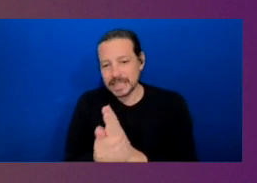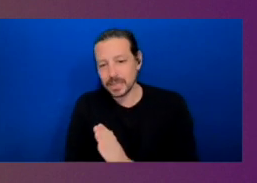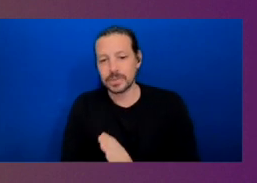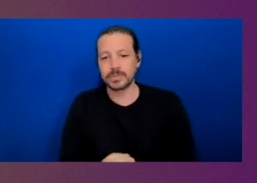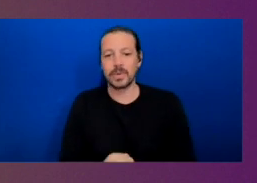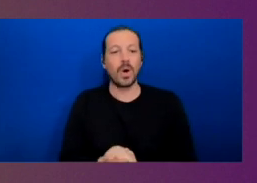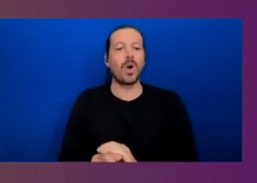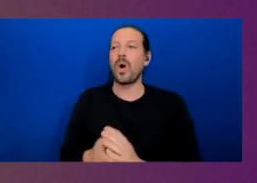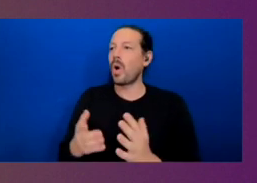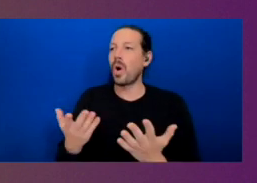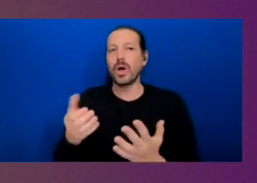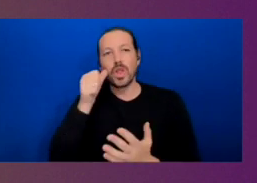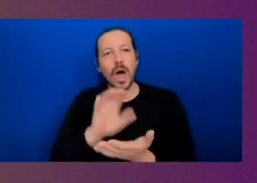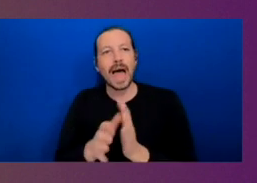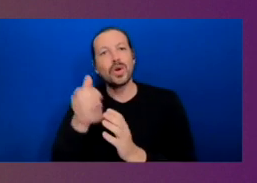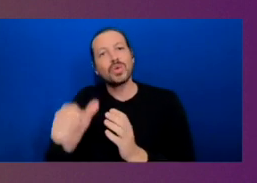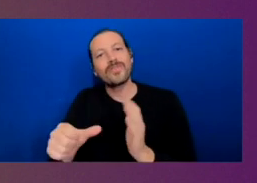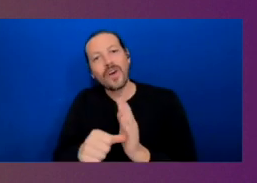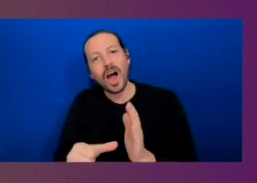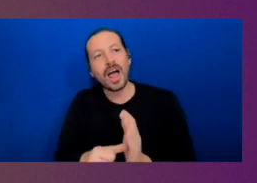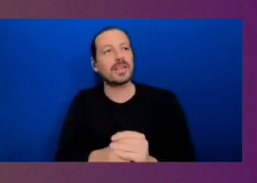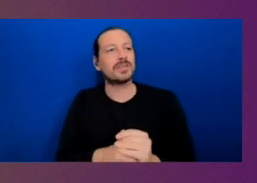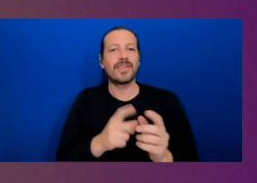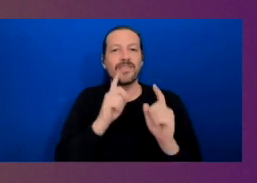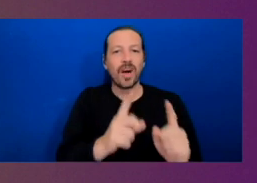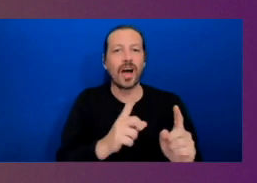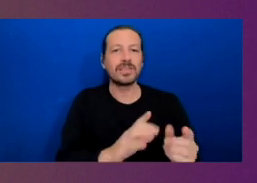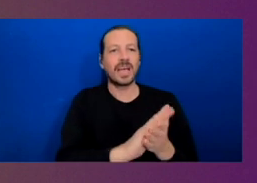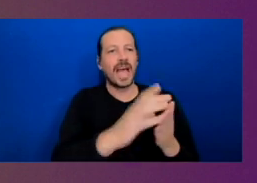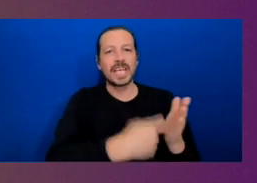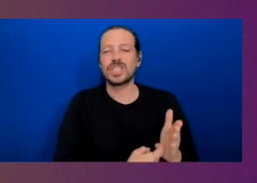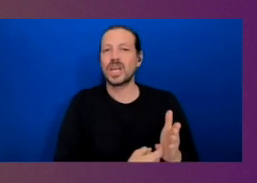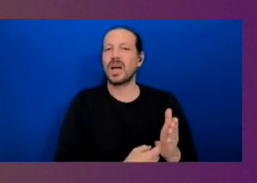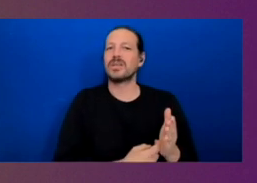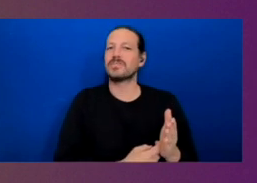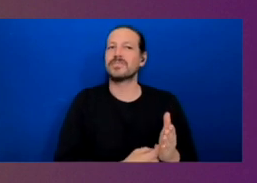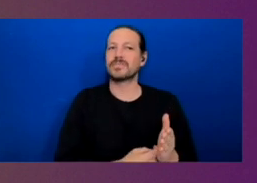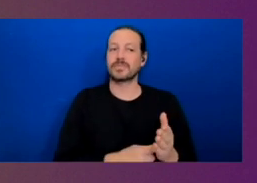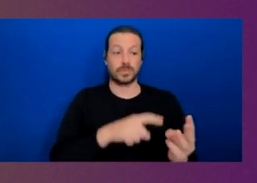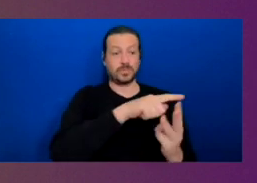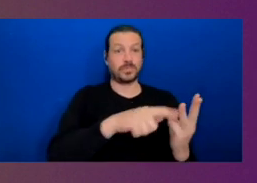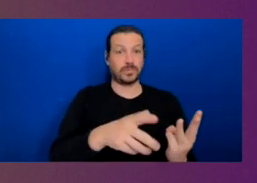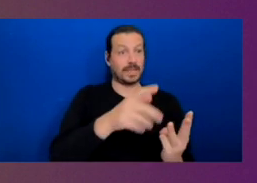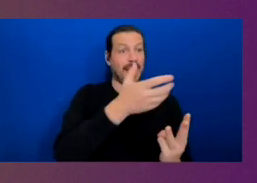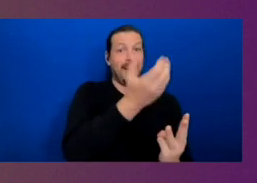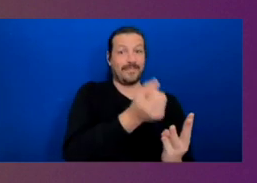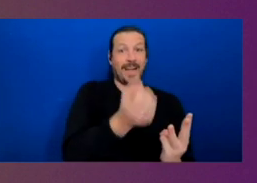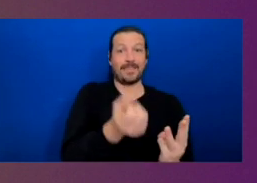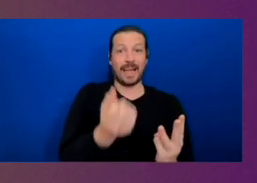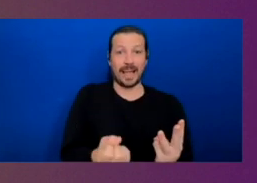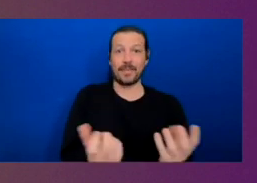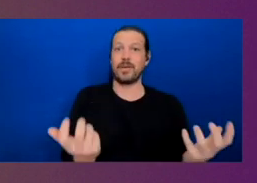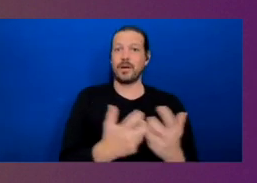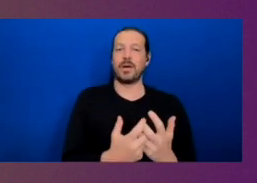to advice, access to human resources, So when those 3 sets of expertise match, that's when